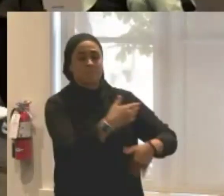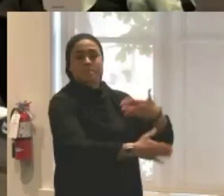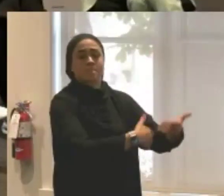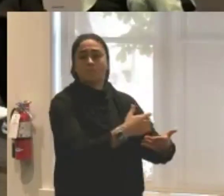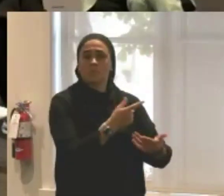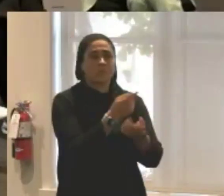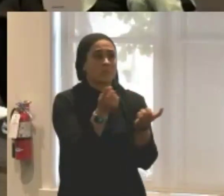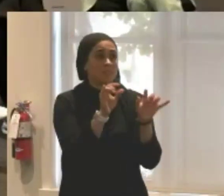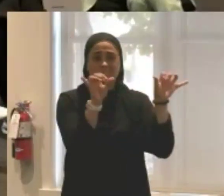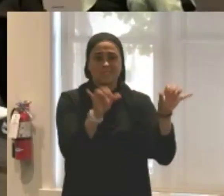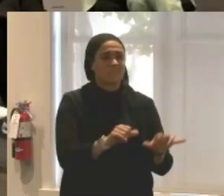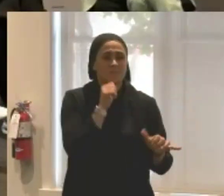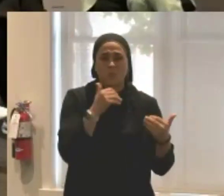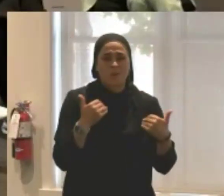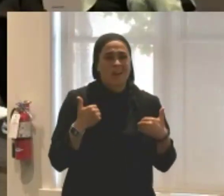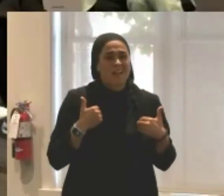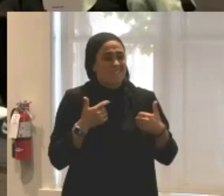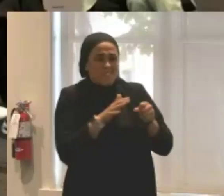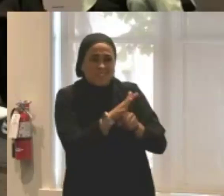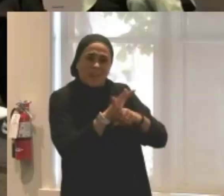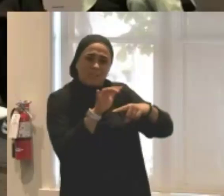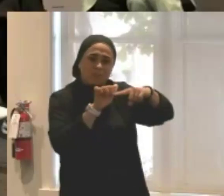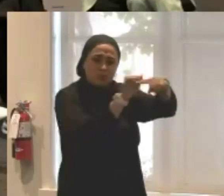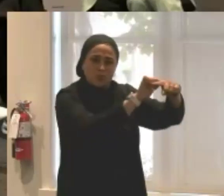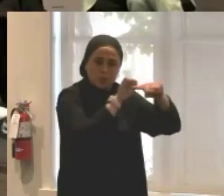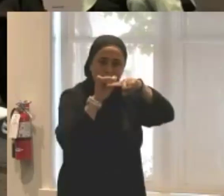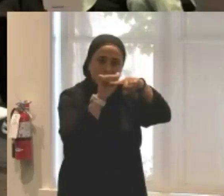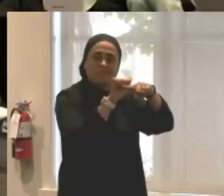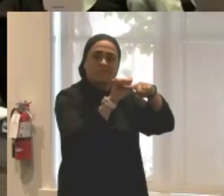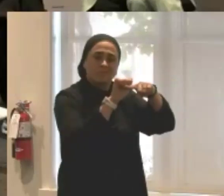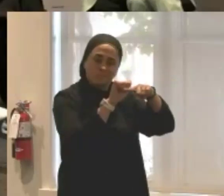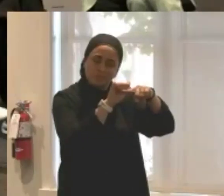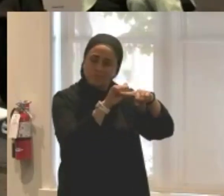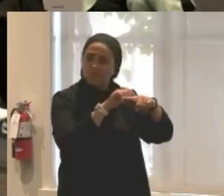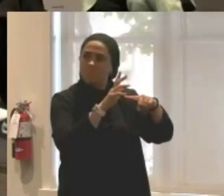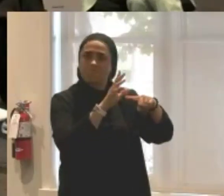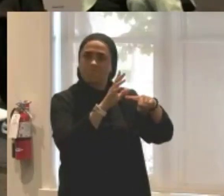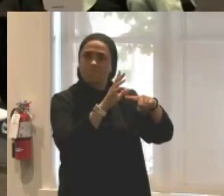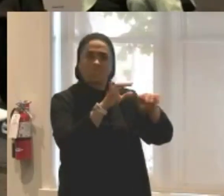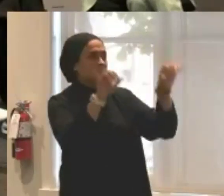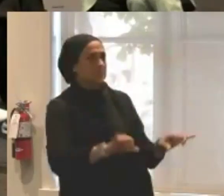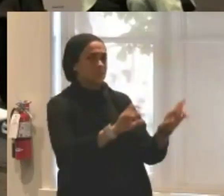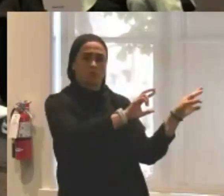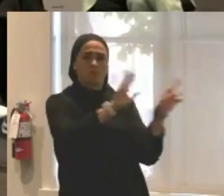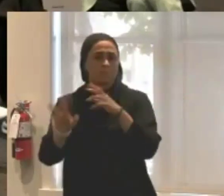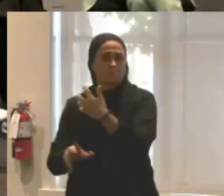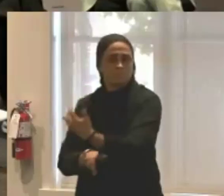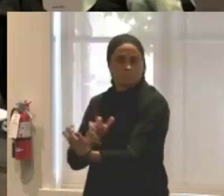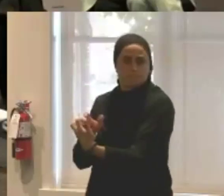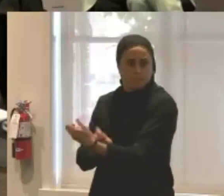not have enough training and also just kind of like system infrastructure to support